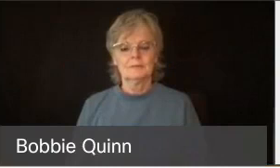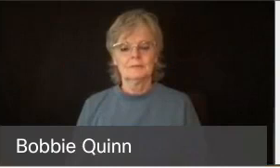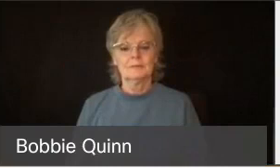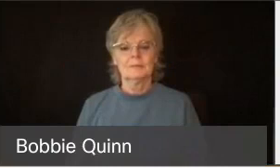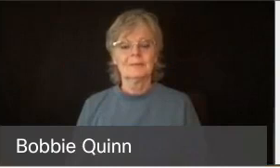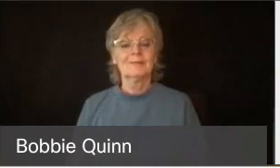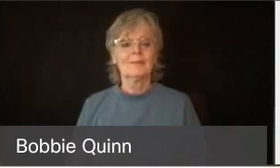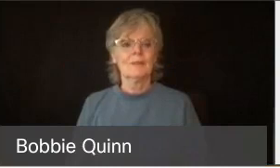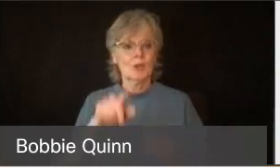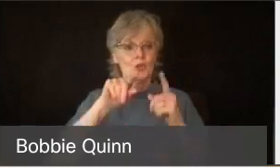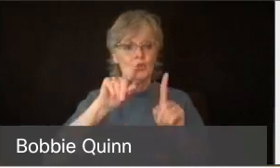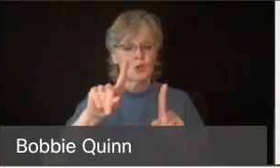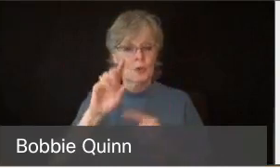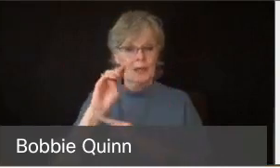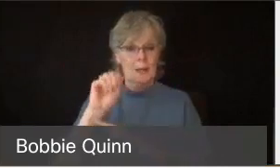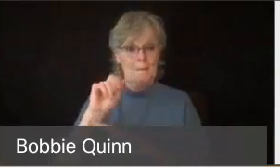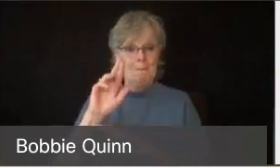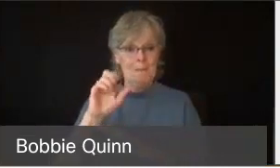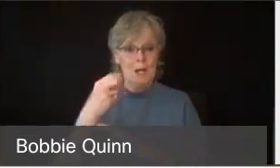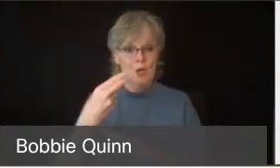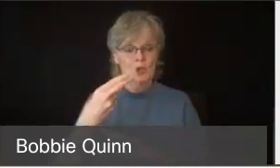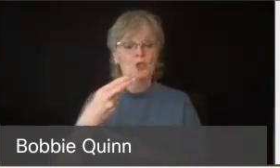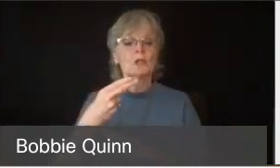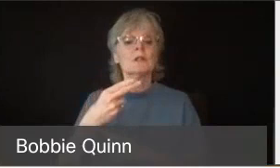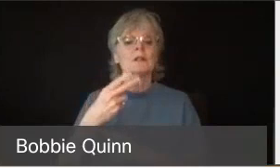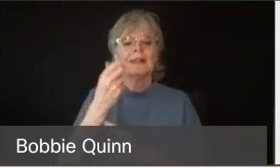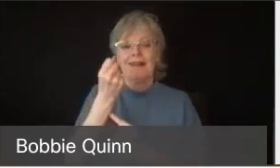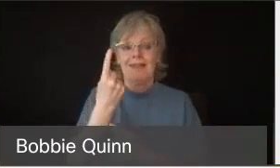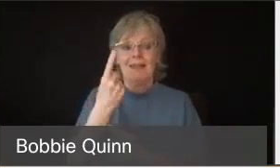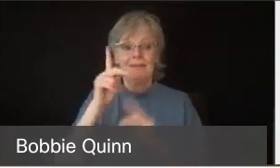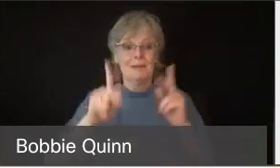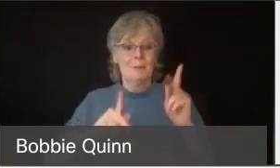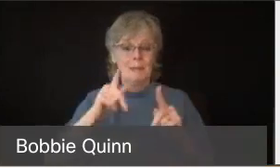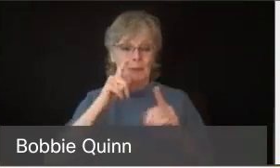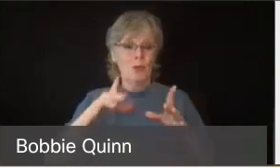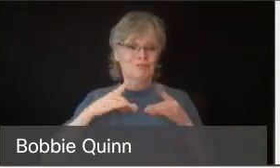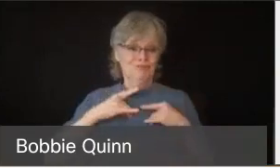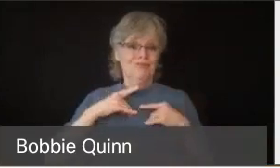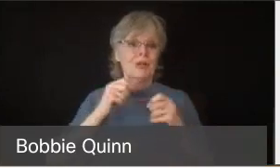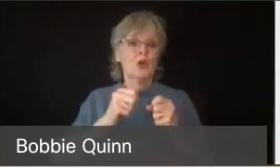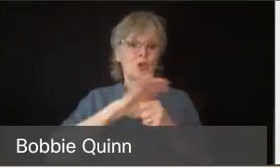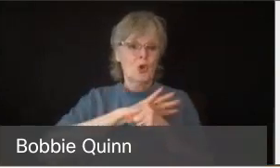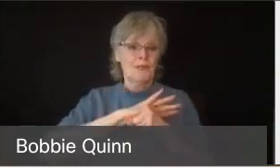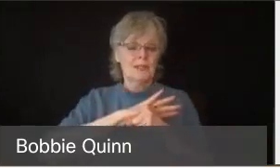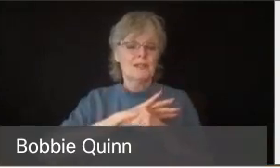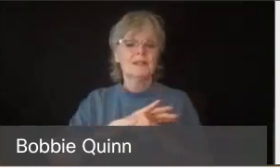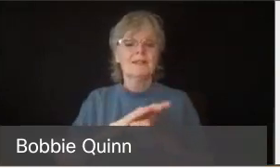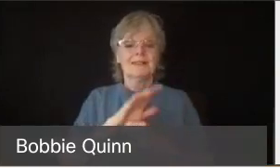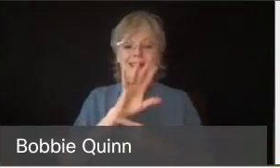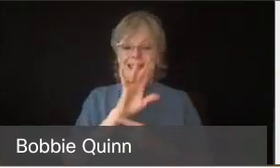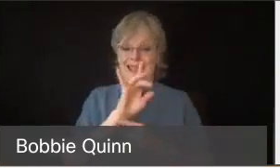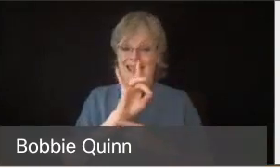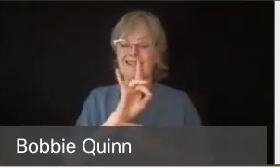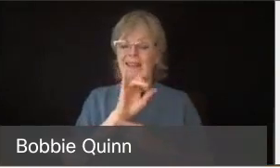So in the month of March, there have been 11 people who have contracted COVID, and of those, 8 were in